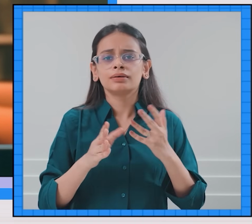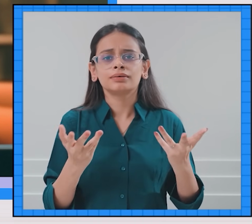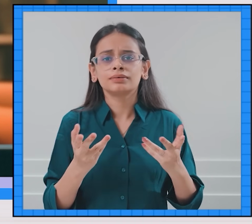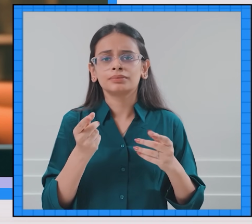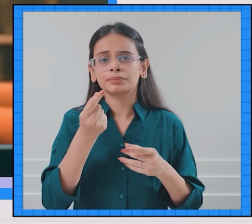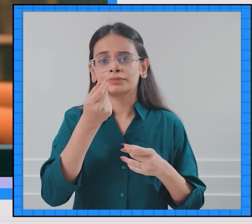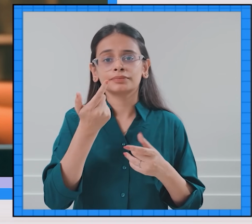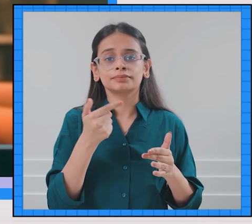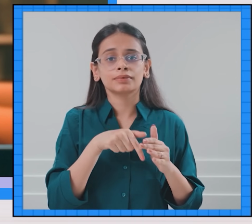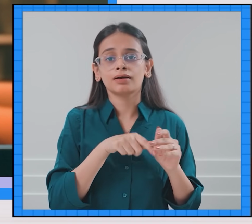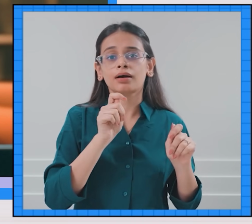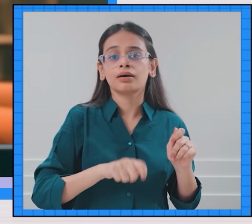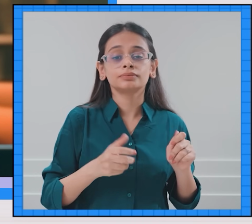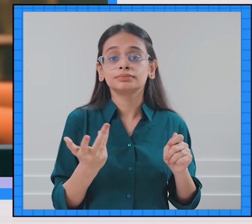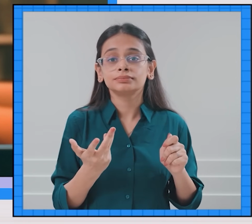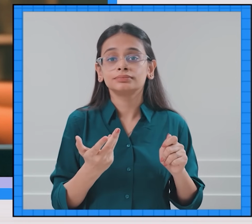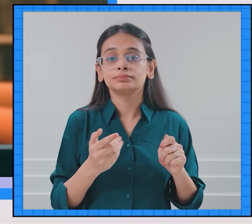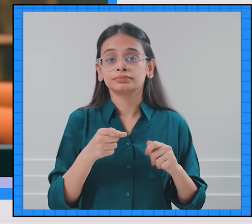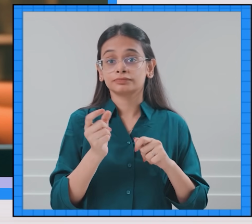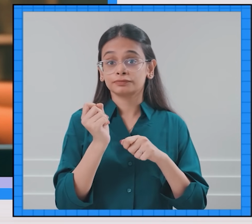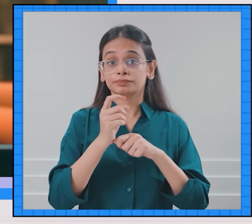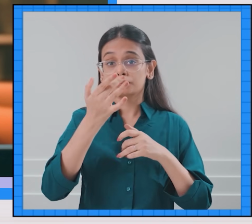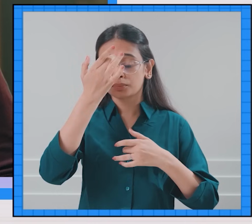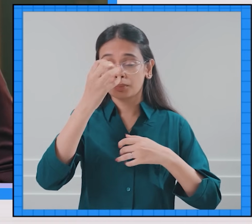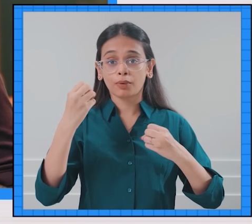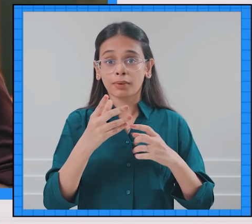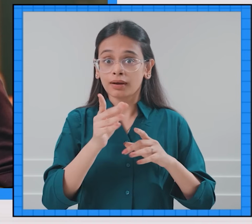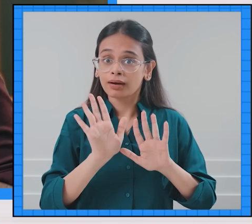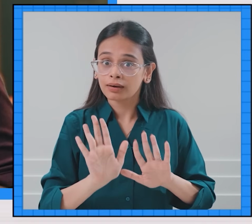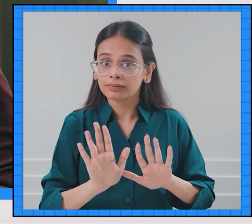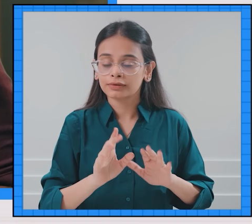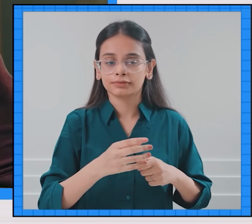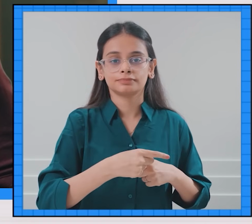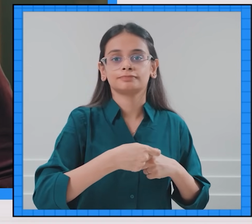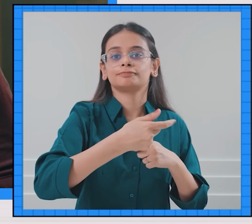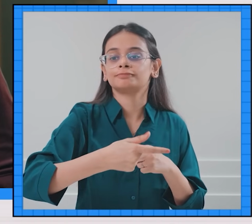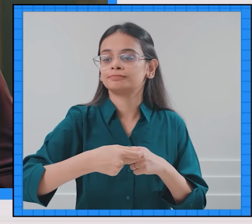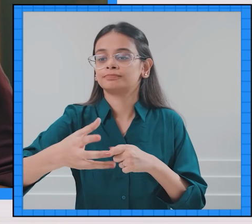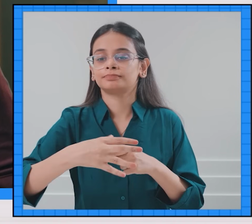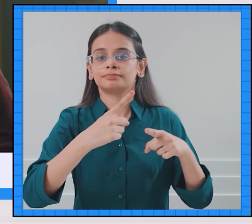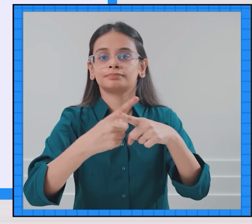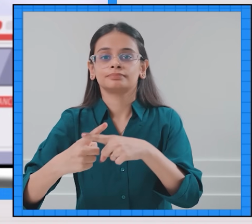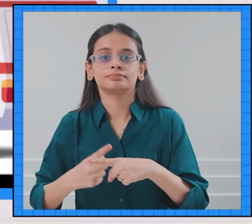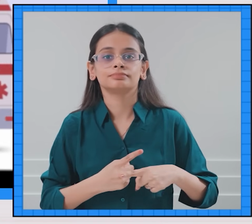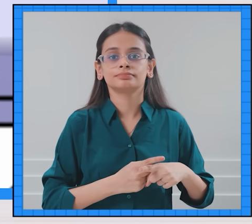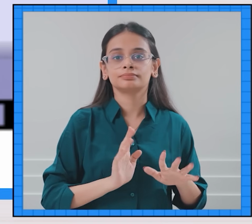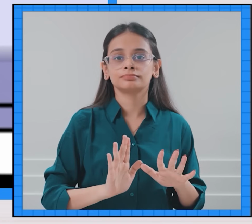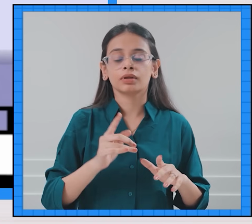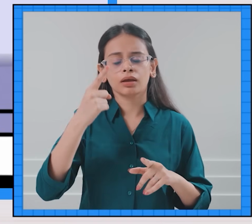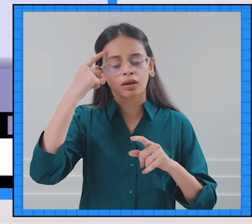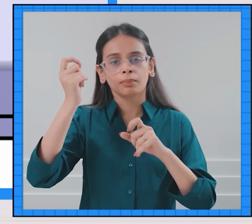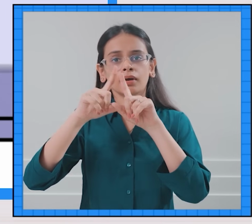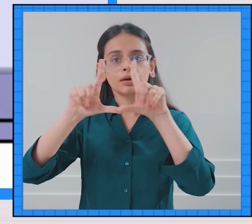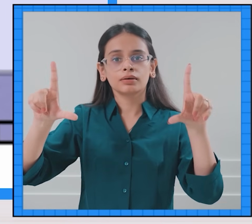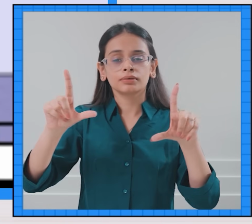or an emergency fund is to help you deal with the emergency and not let you scramble for funds at the last minute. Imagine, in